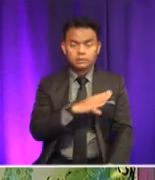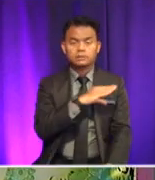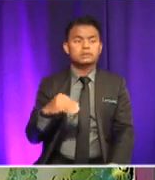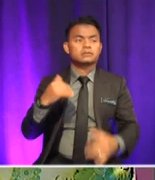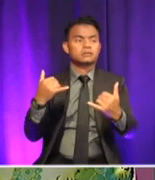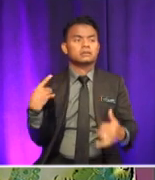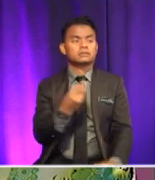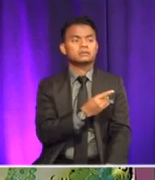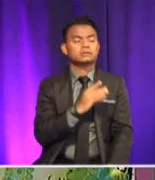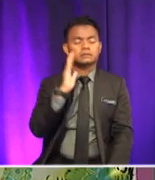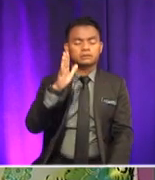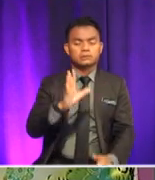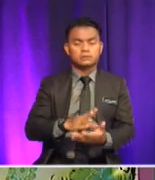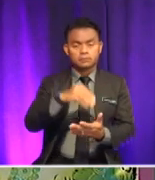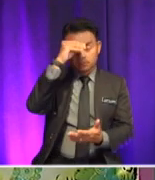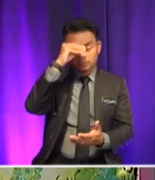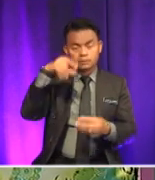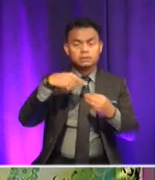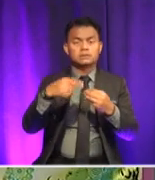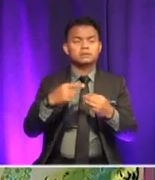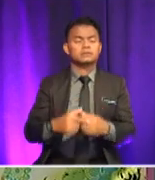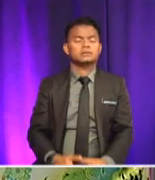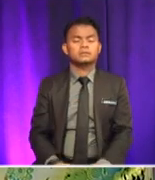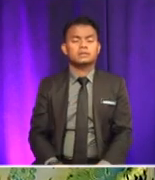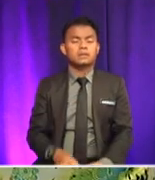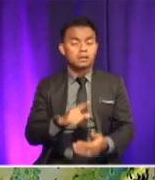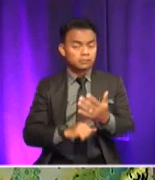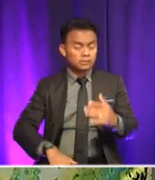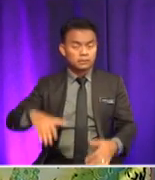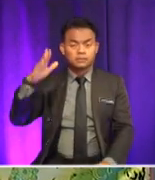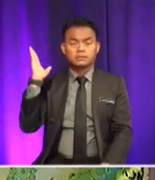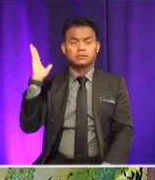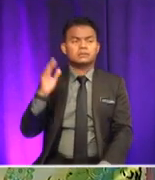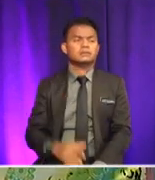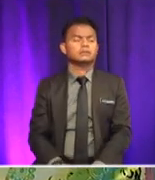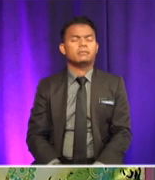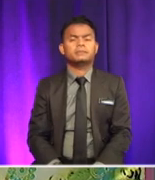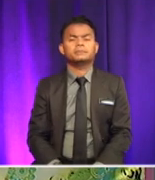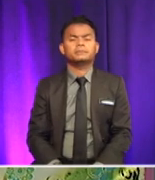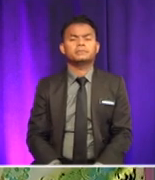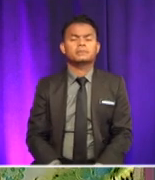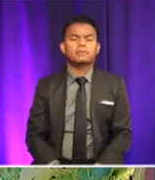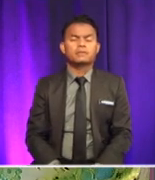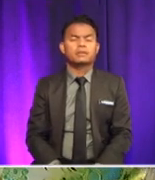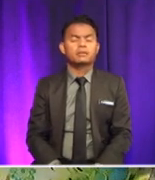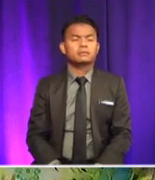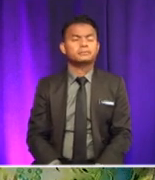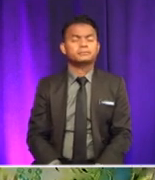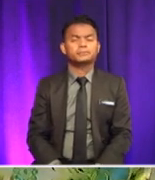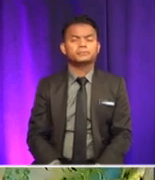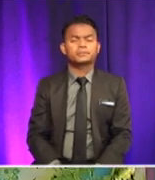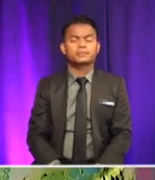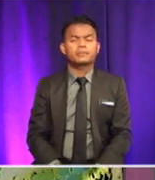the passage-based question A, which holds the weightage of 15 marks. All right, so I think a lot of the students